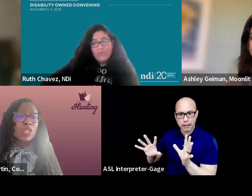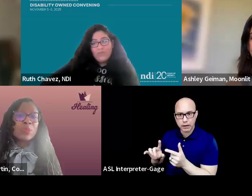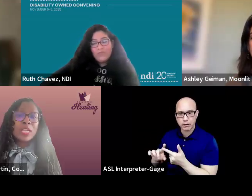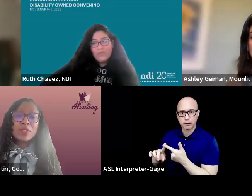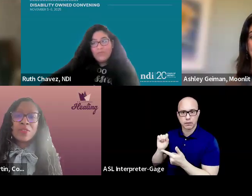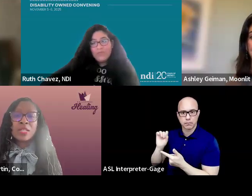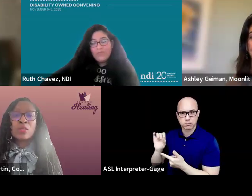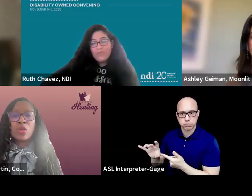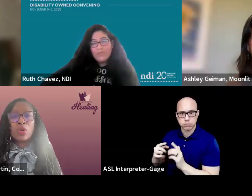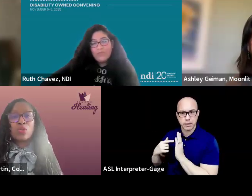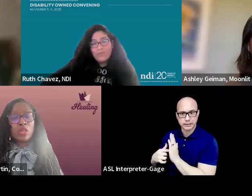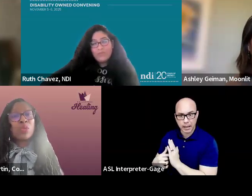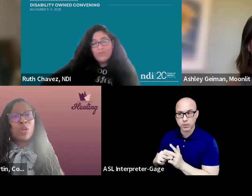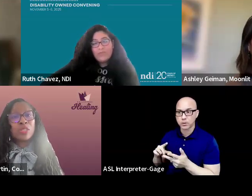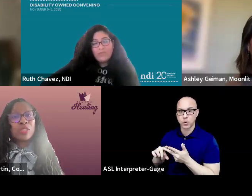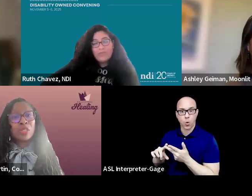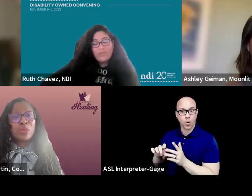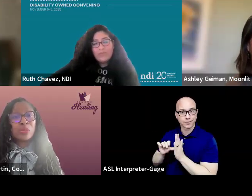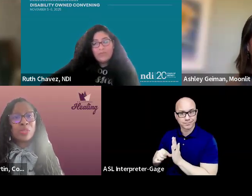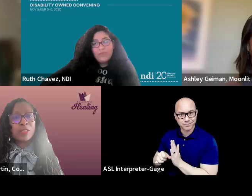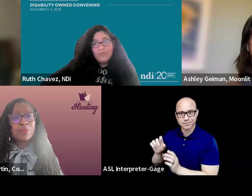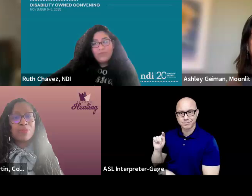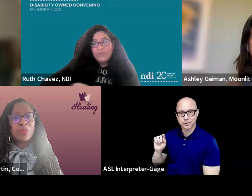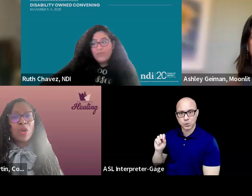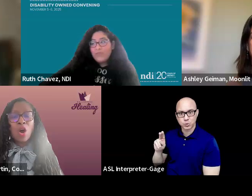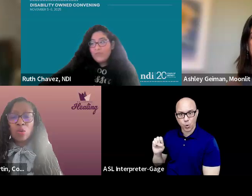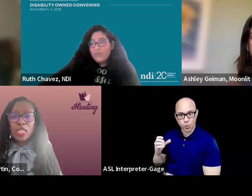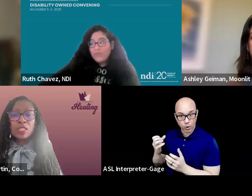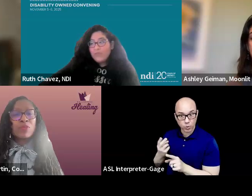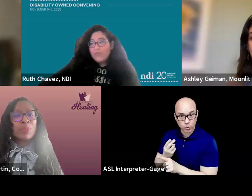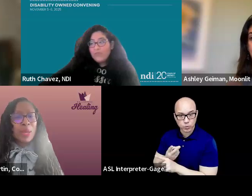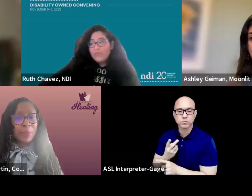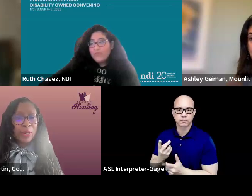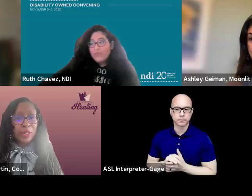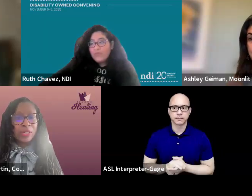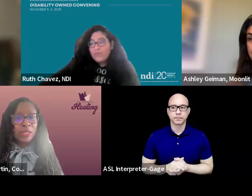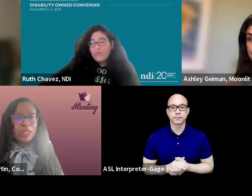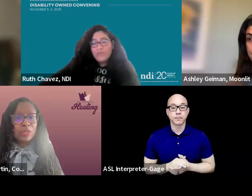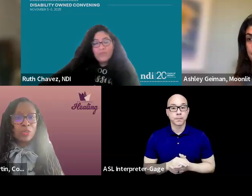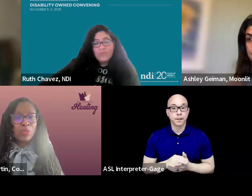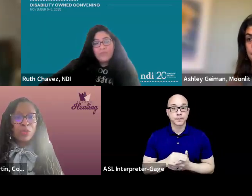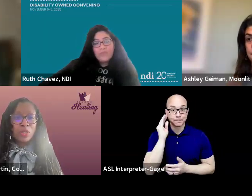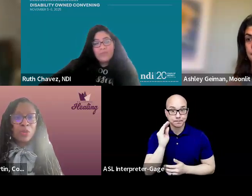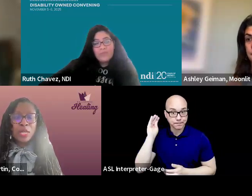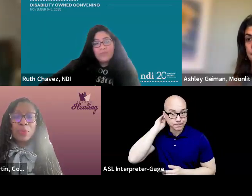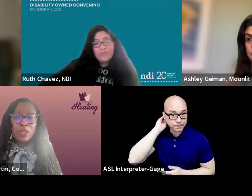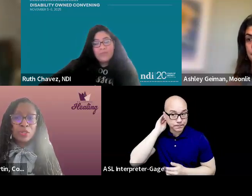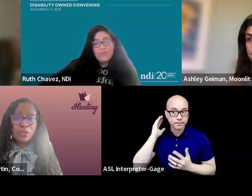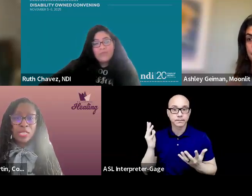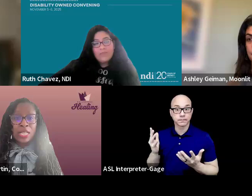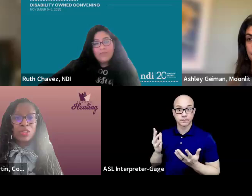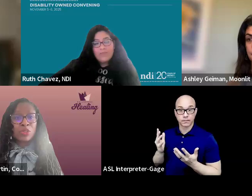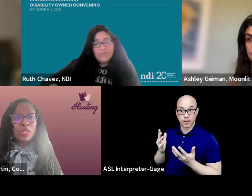examples, or specify the tone you want to use. Always remember to review